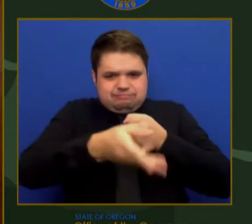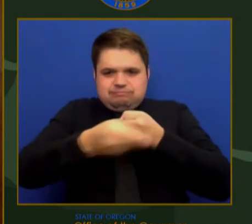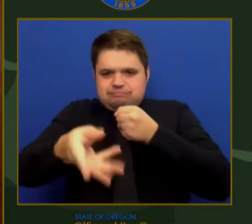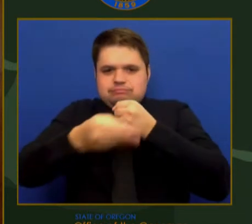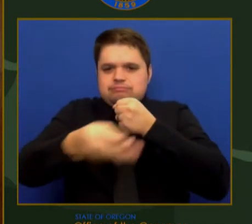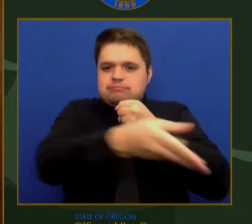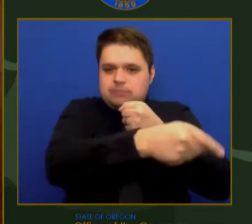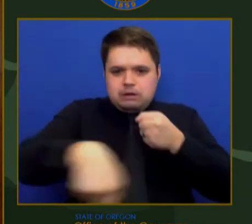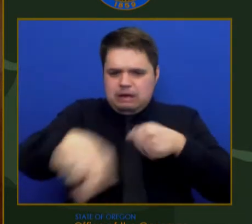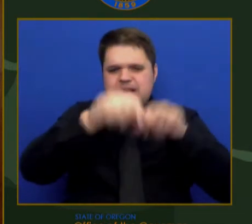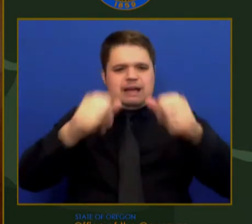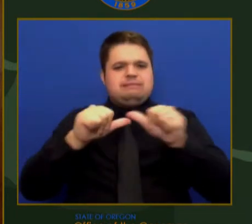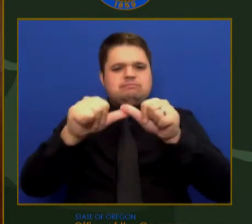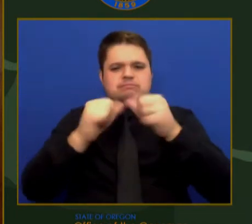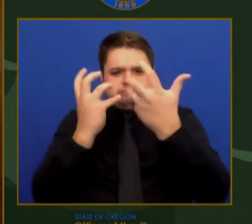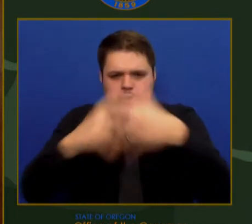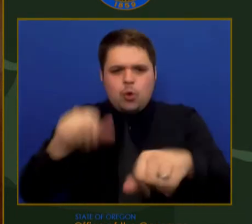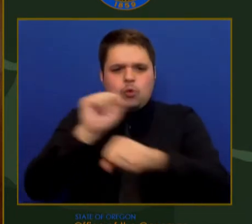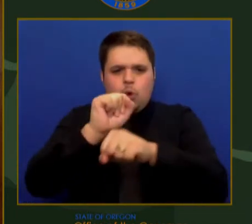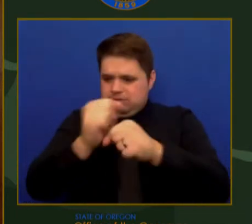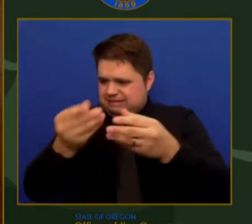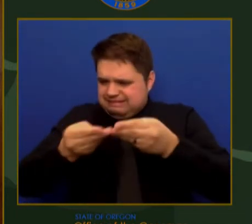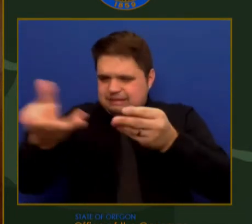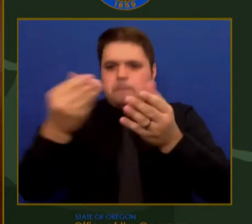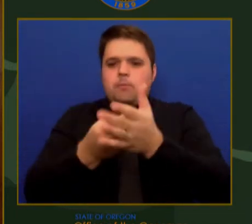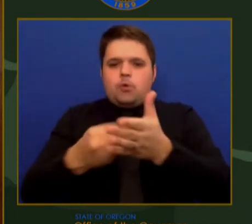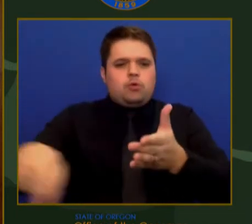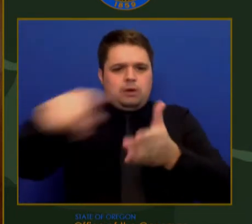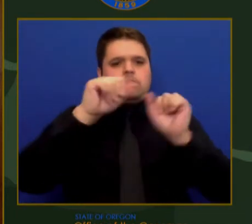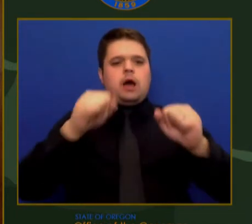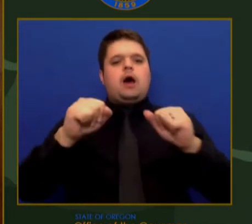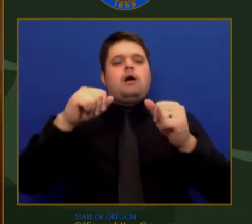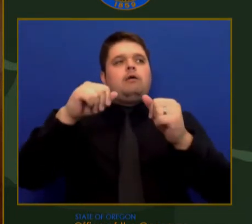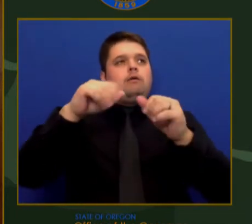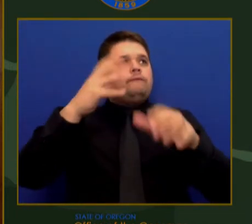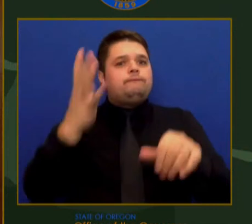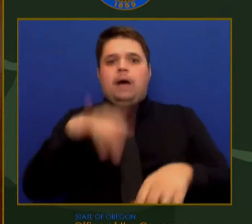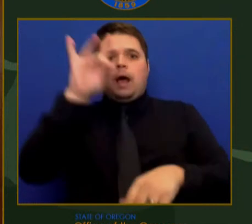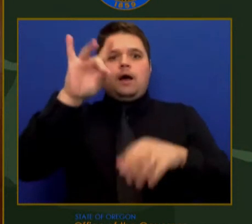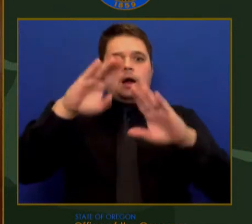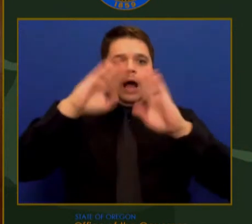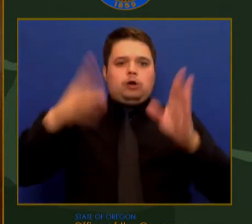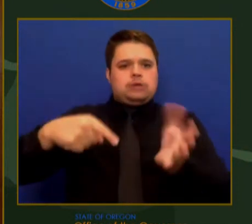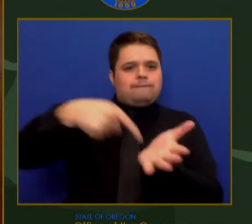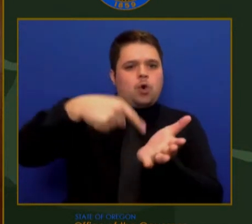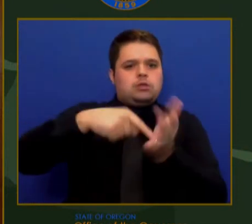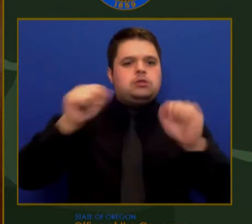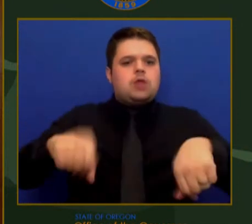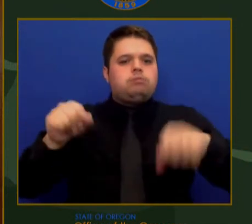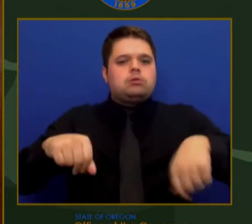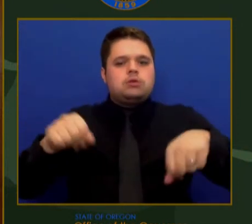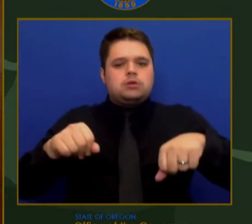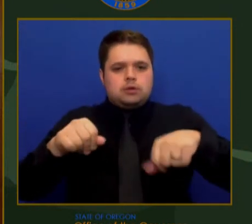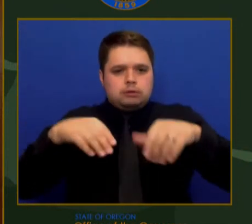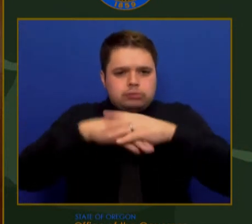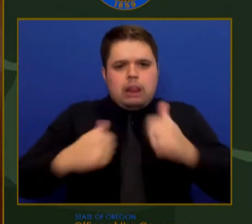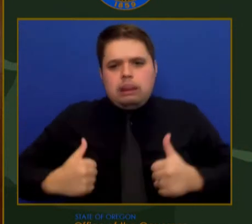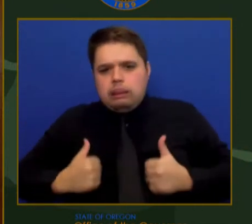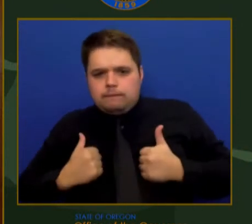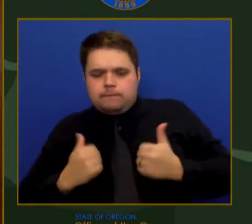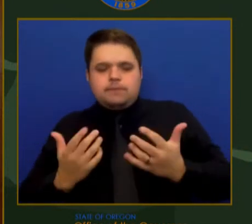real difference. There's an old saying in politics, "Don't tell me what your values